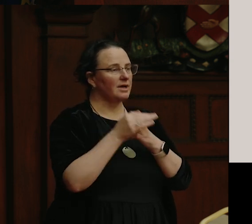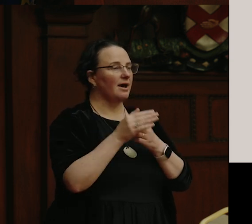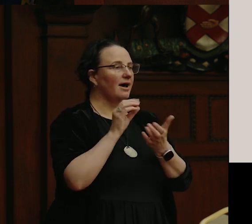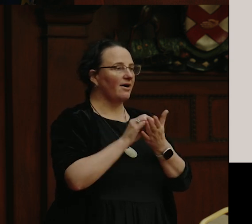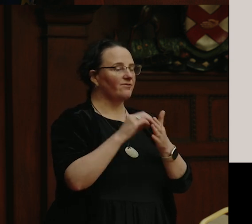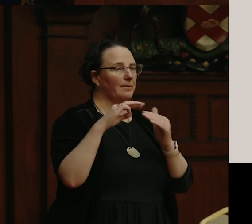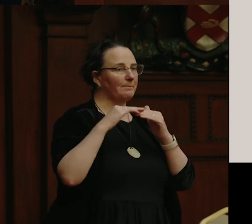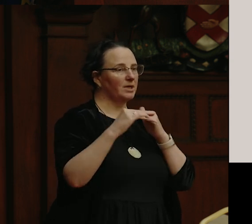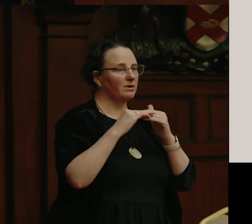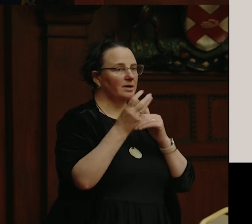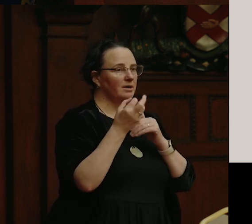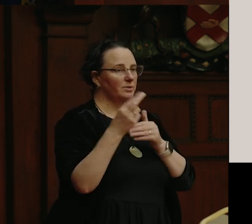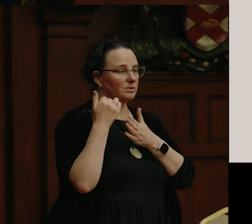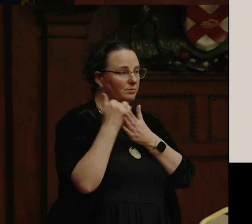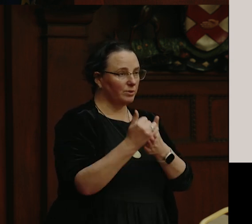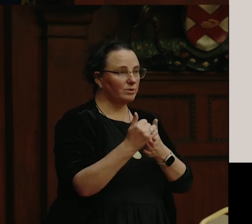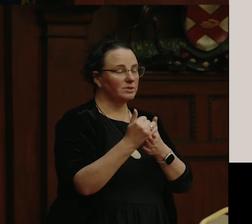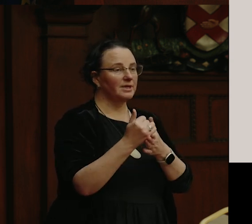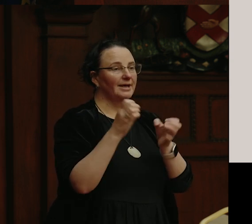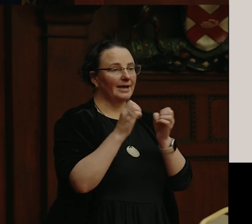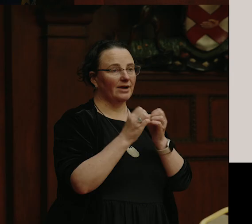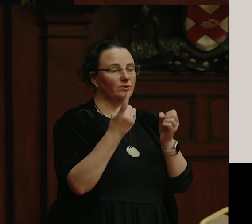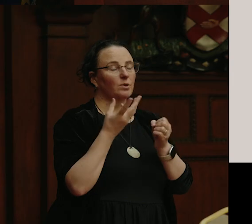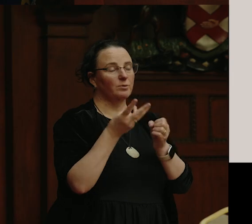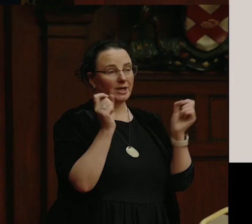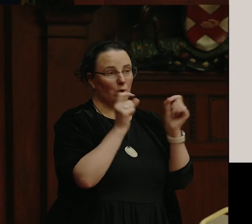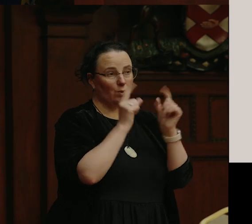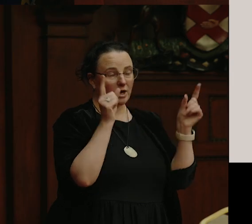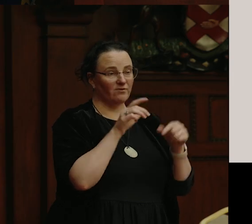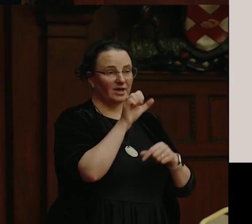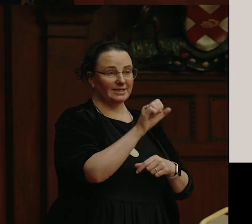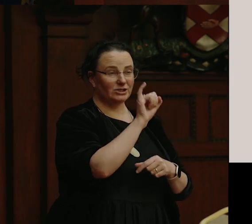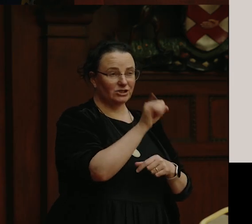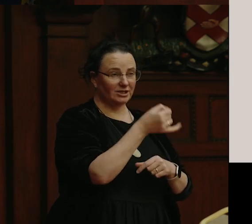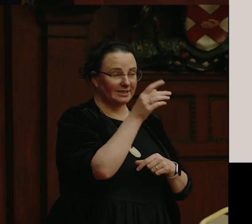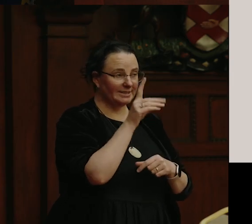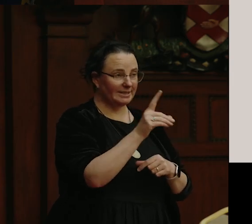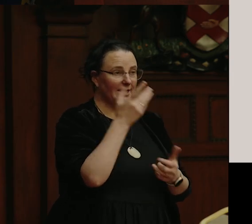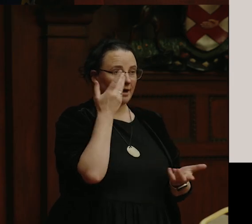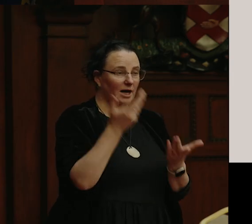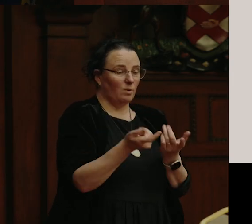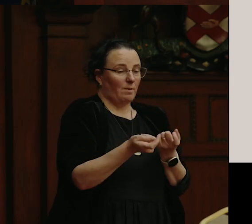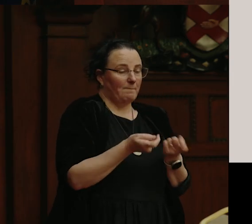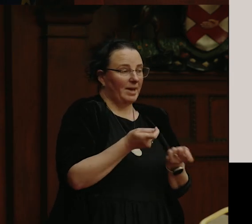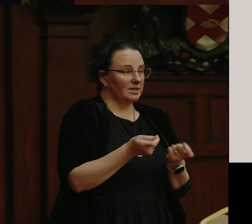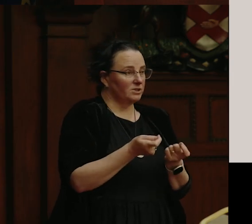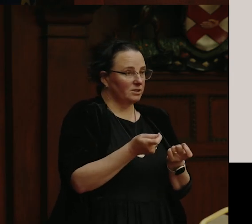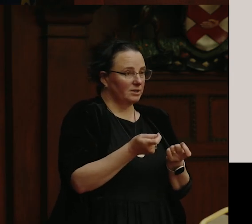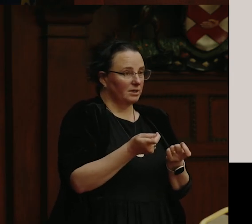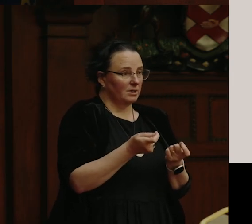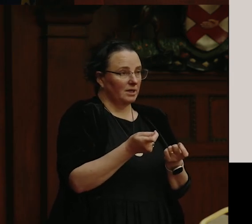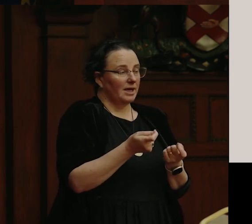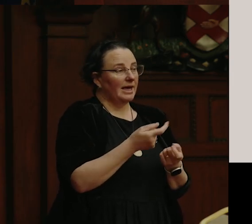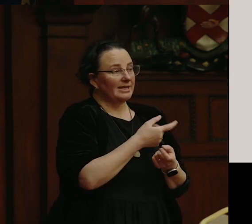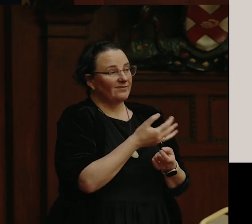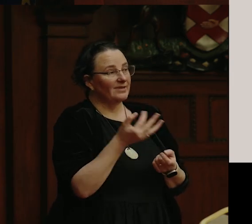You'll have a multidisciplinary team and everybody will be aware of the disease and how to manage it, and that'll be informed by guidelines. And then we'd love if you all had an opportunity